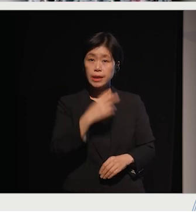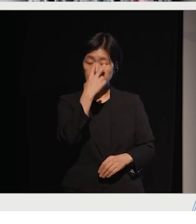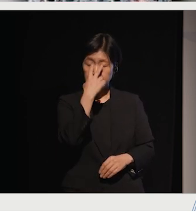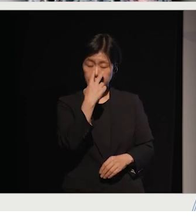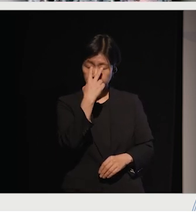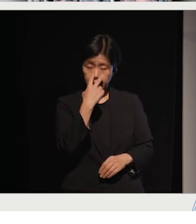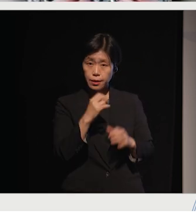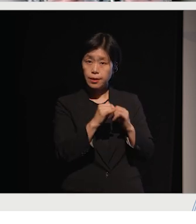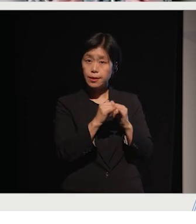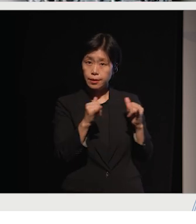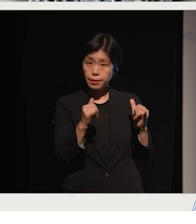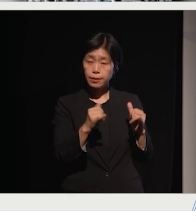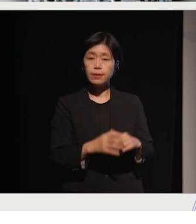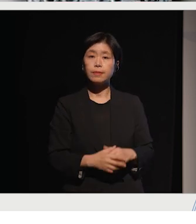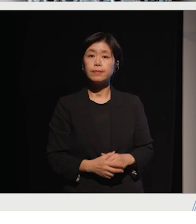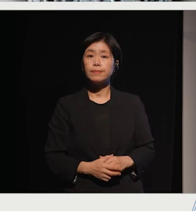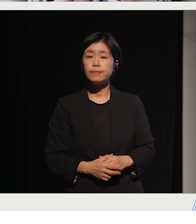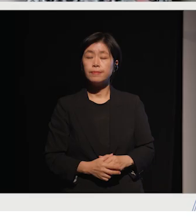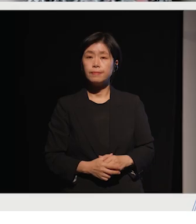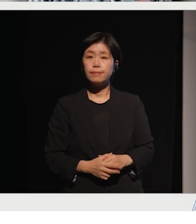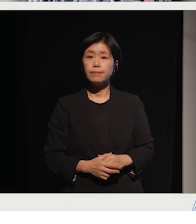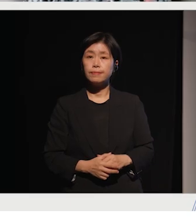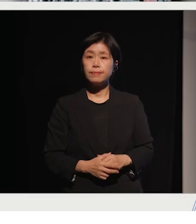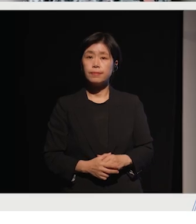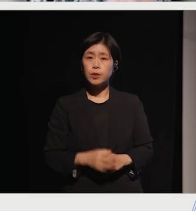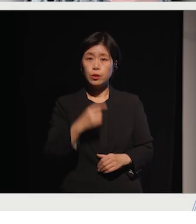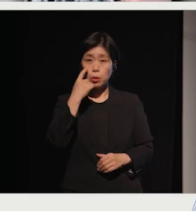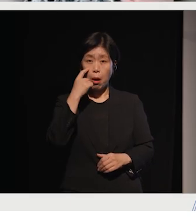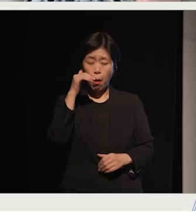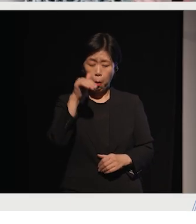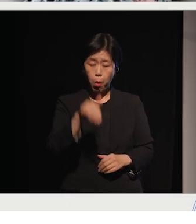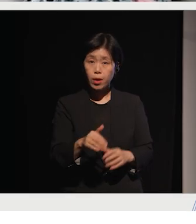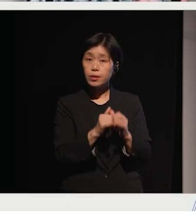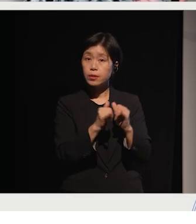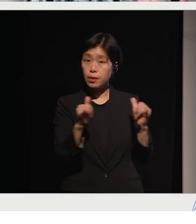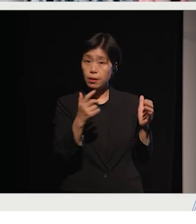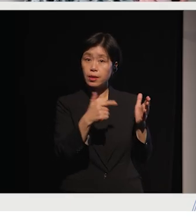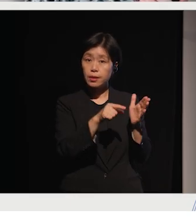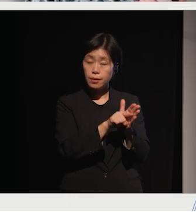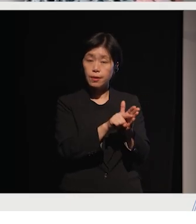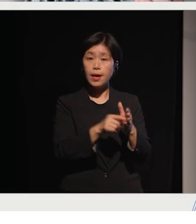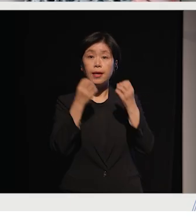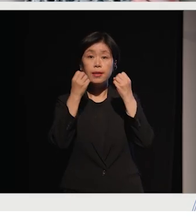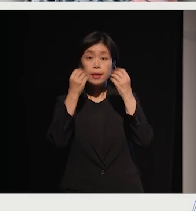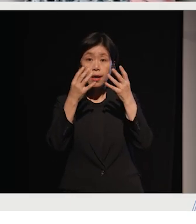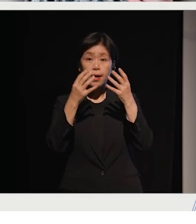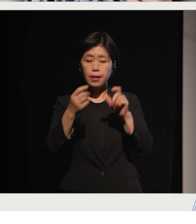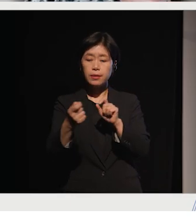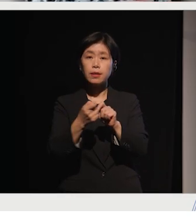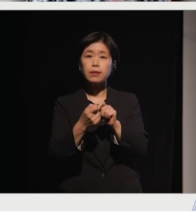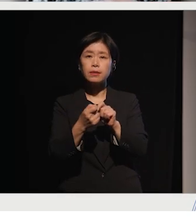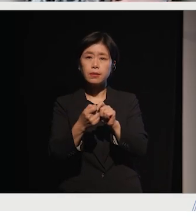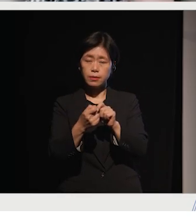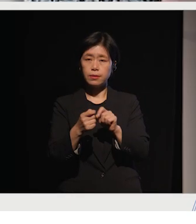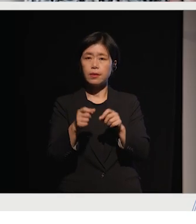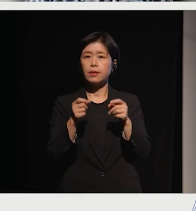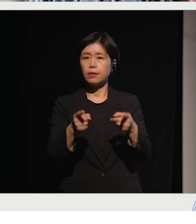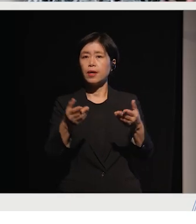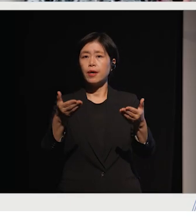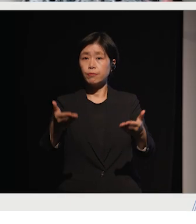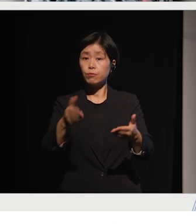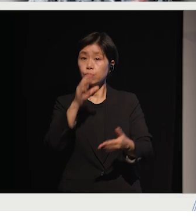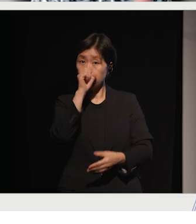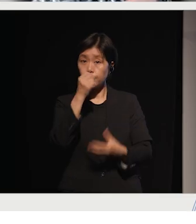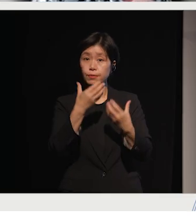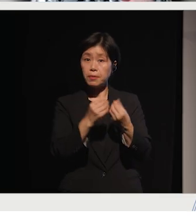create a new way for access for people who are blind or have low vision. So I